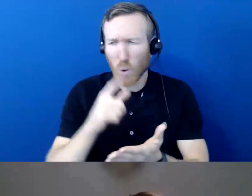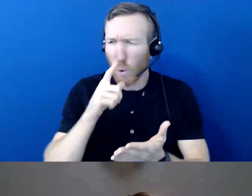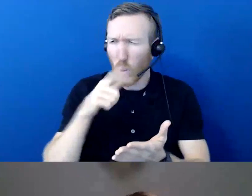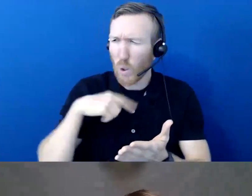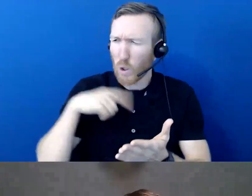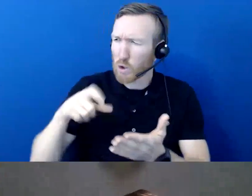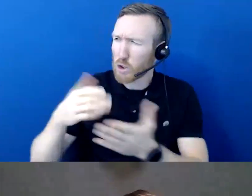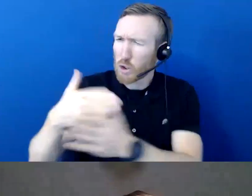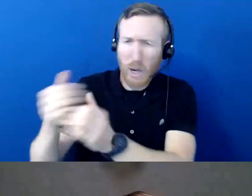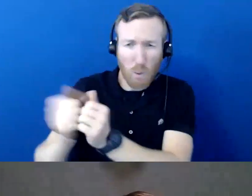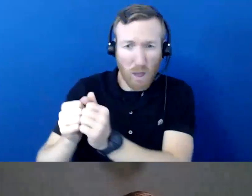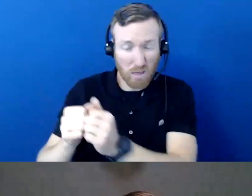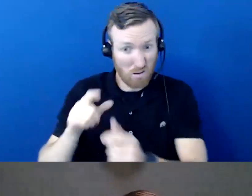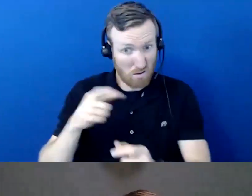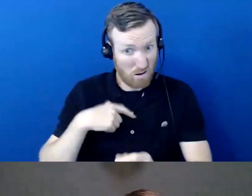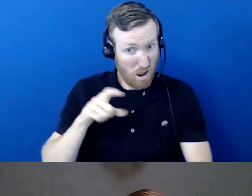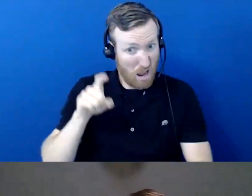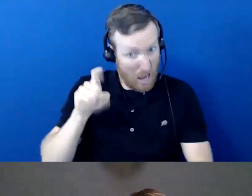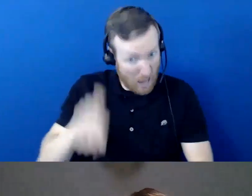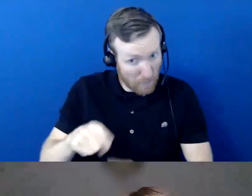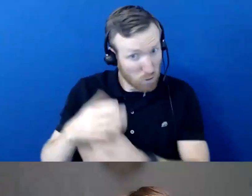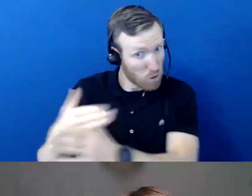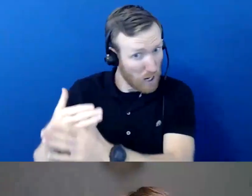I have to? And